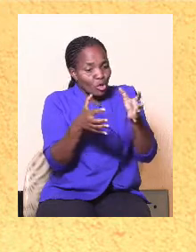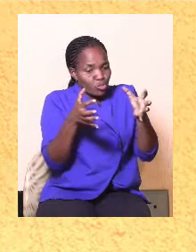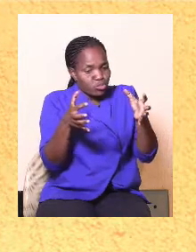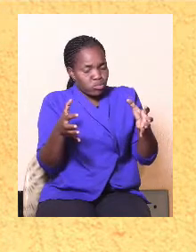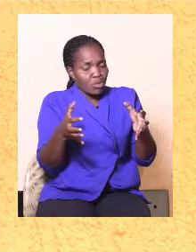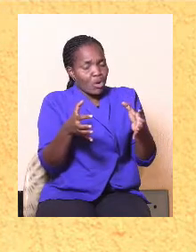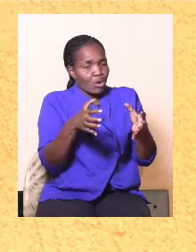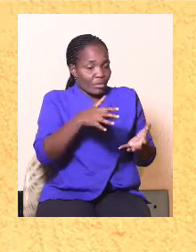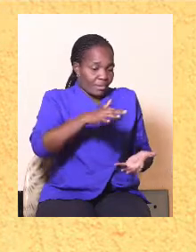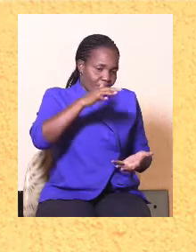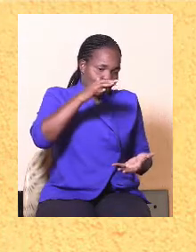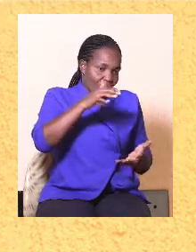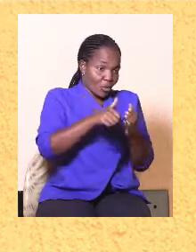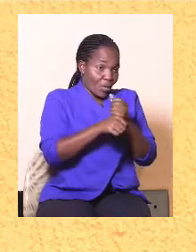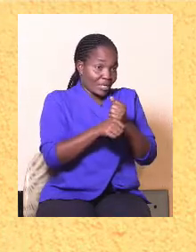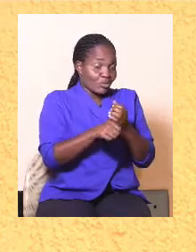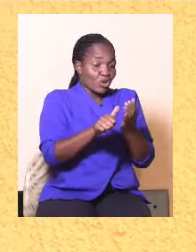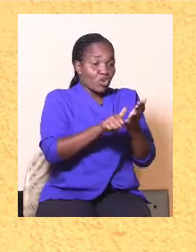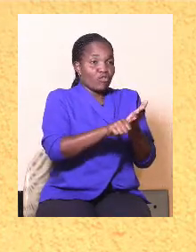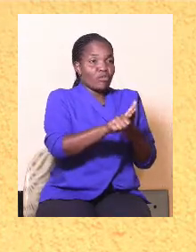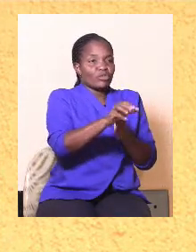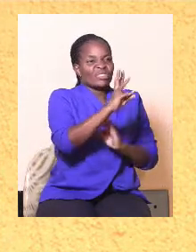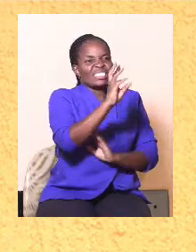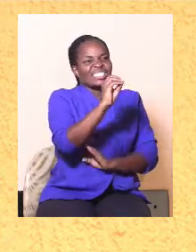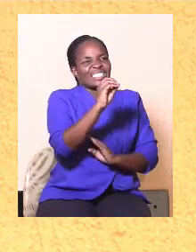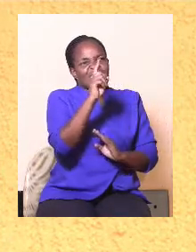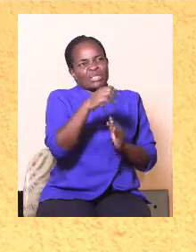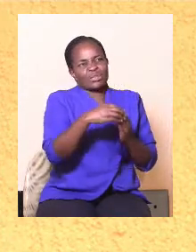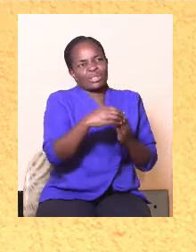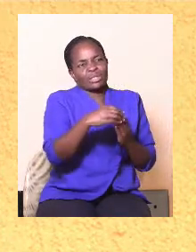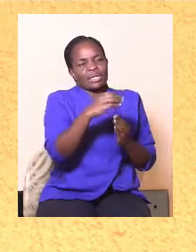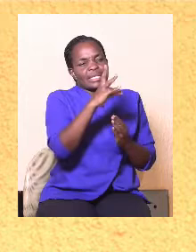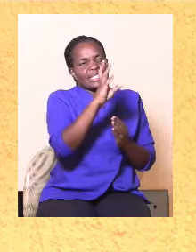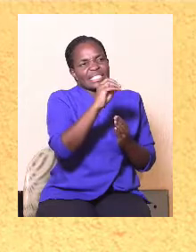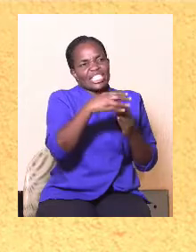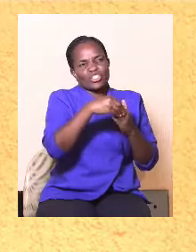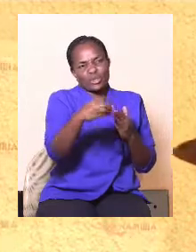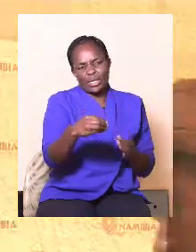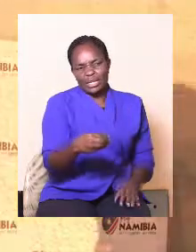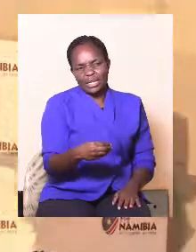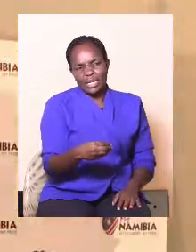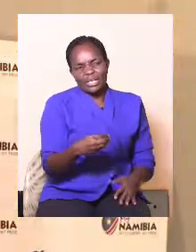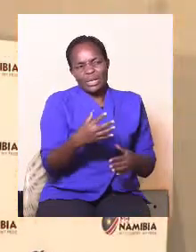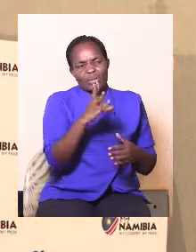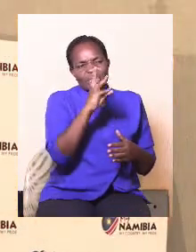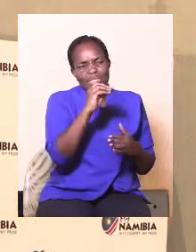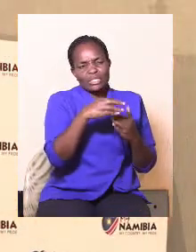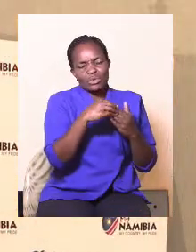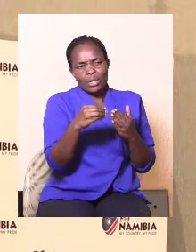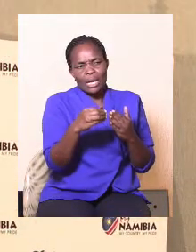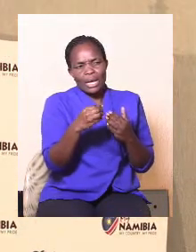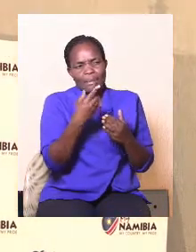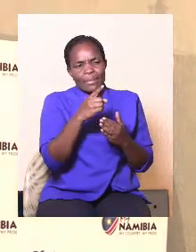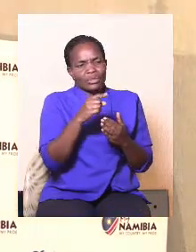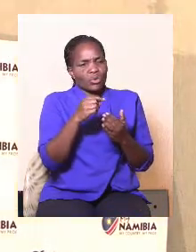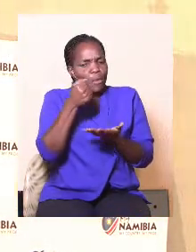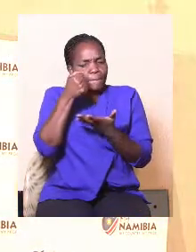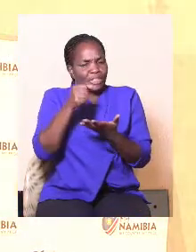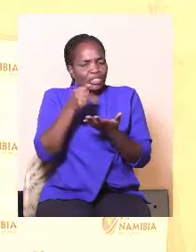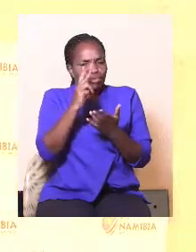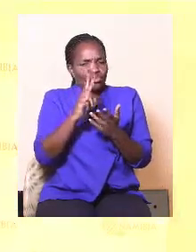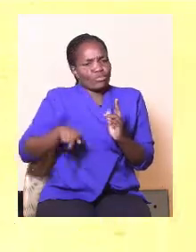the green things that can boost their immune system? Thank you, sir. That's very clear. Mr. Frank, very short, please. We're running out